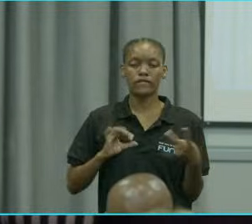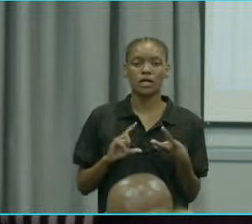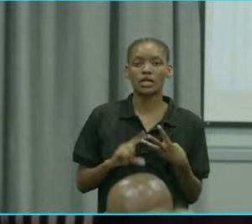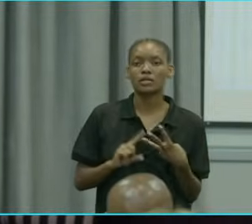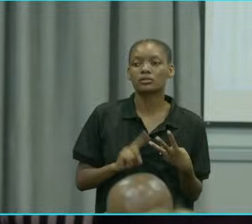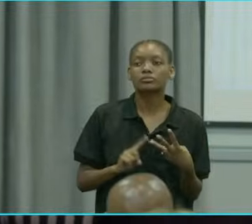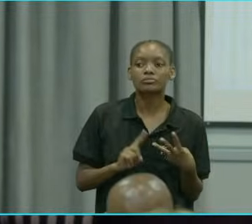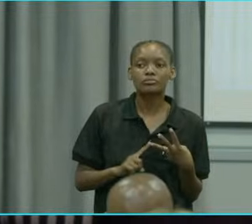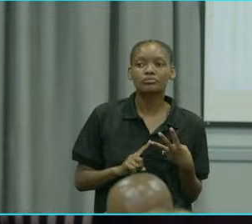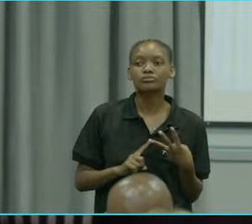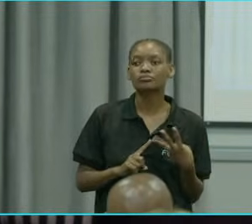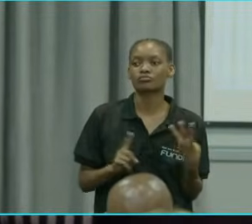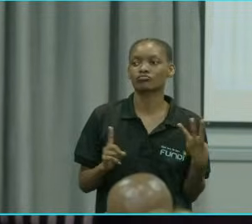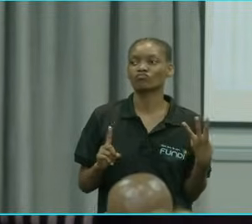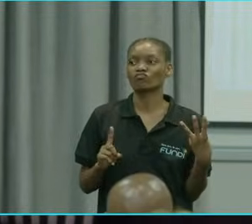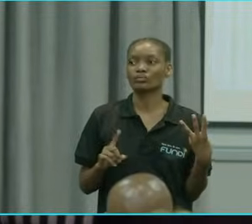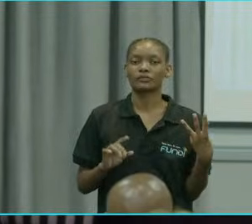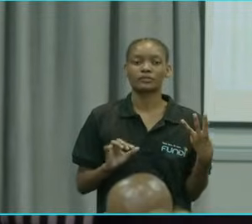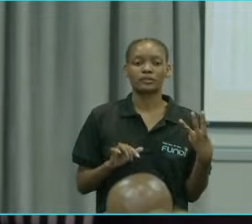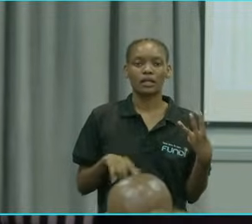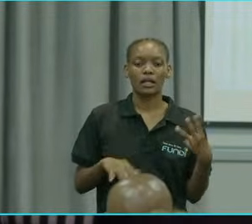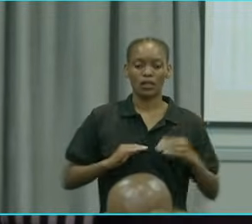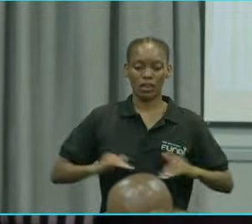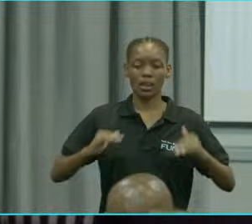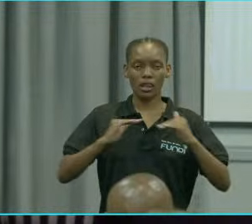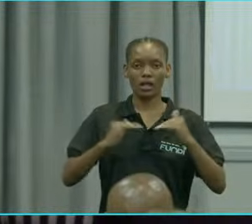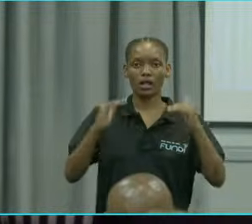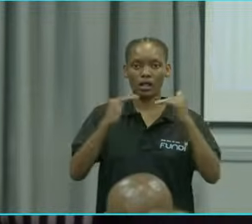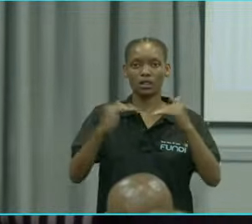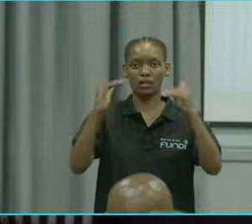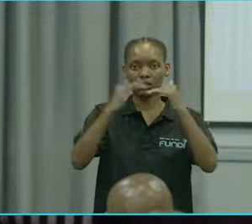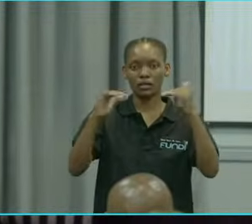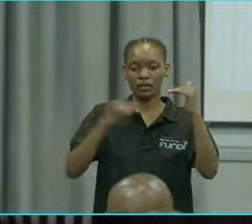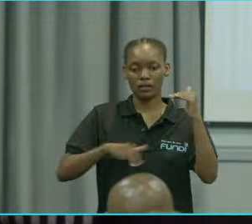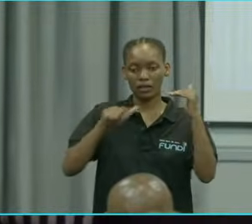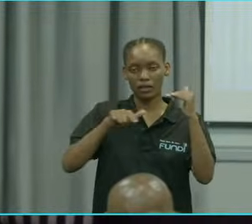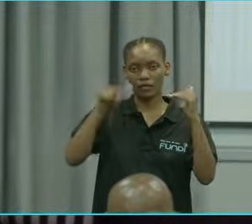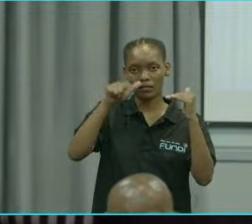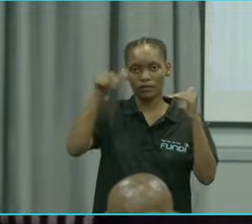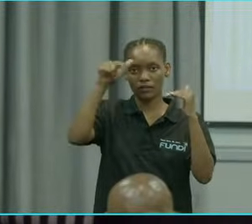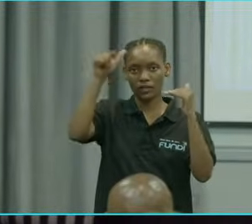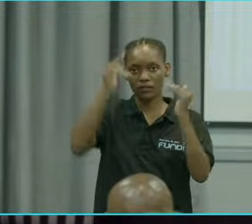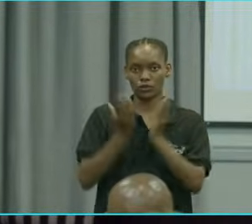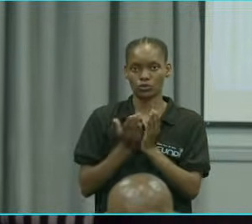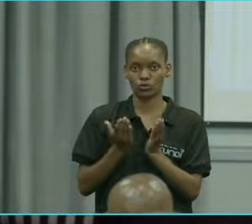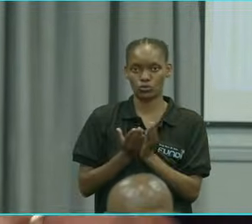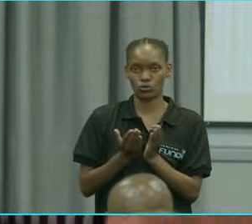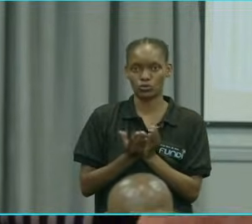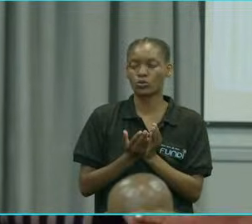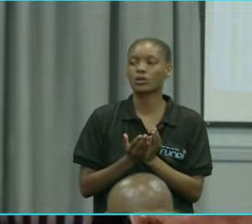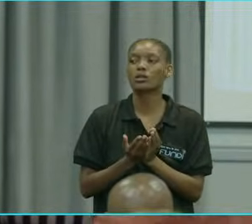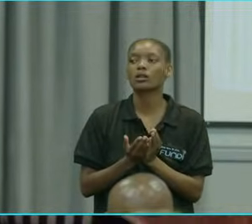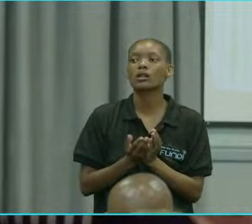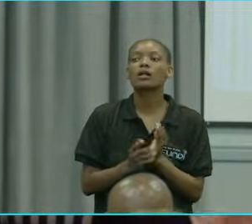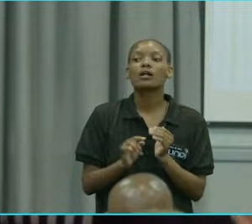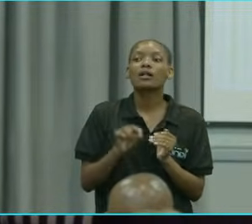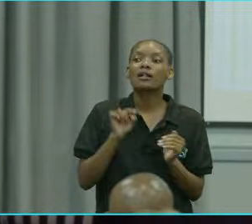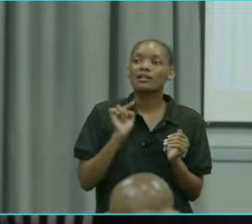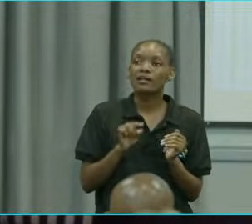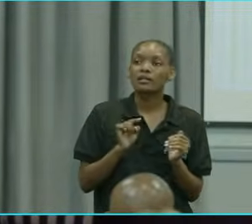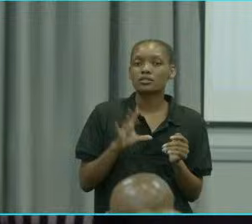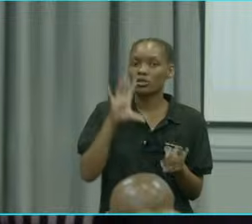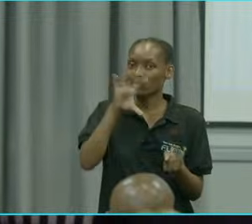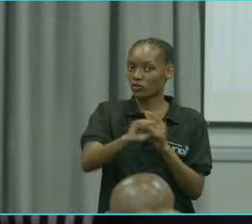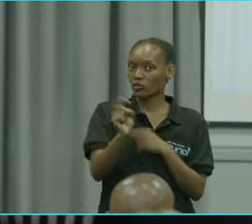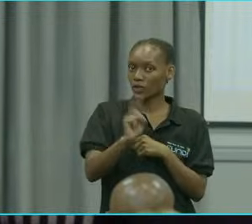the quintile ranking. I think it comes back again, because then it locks what happens is that then you find